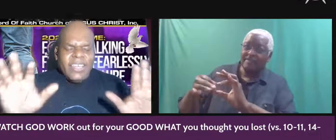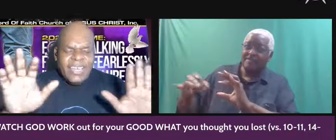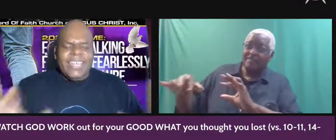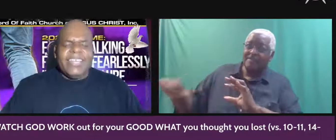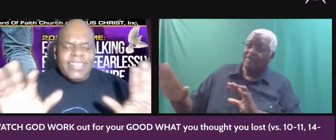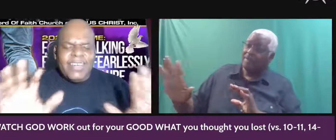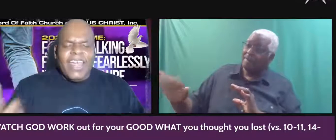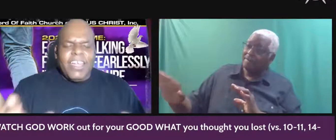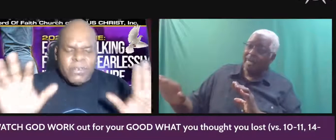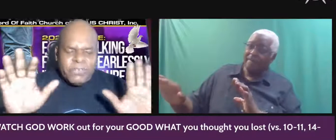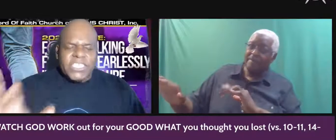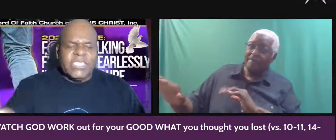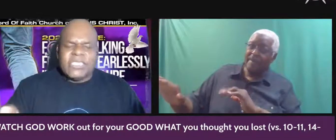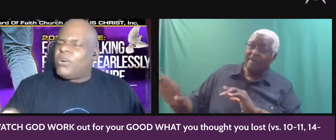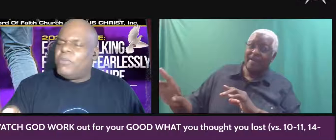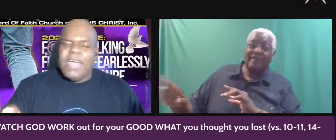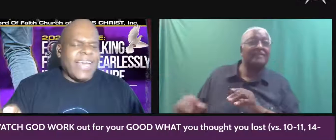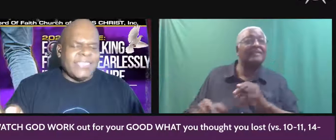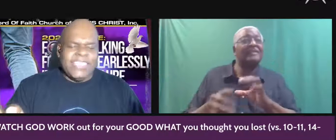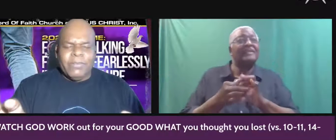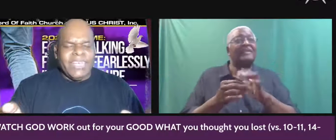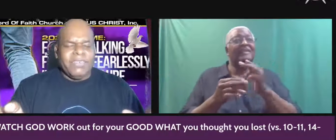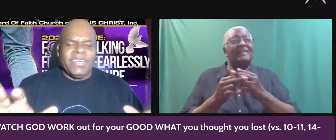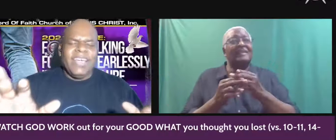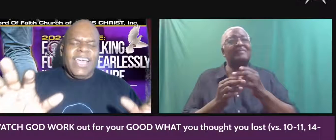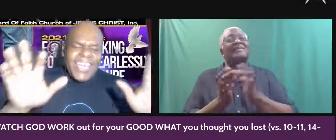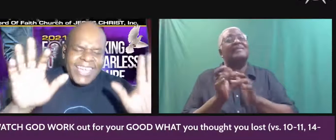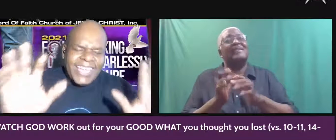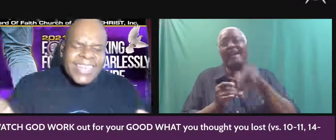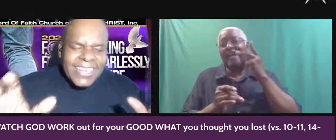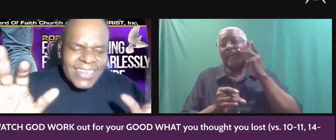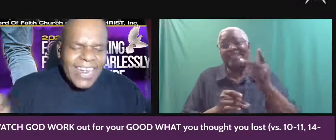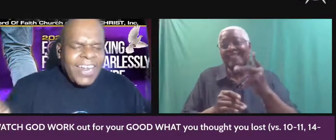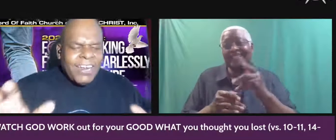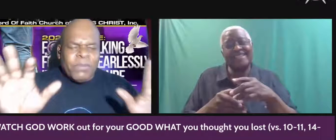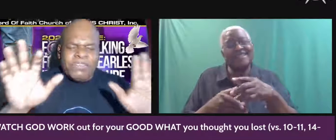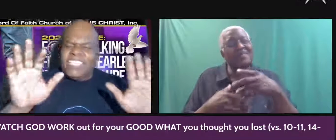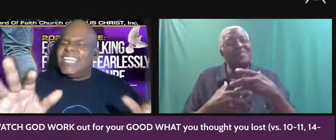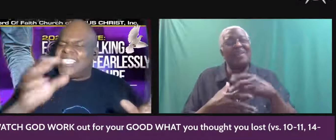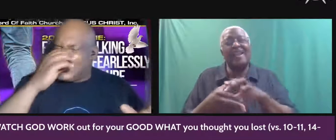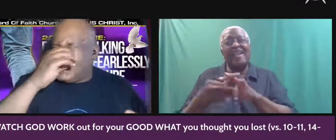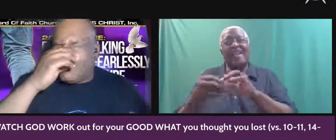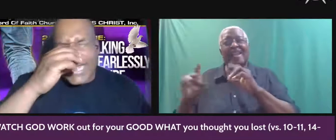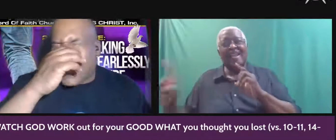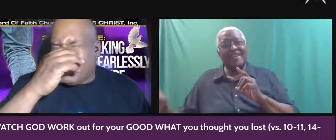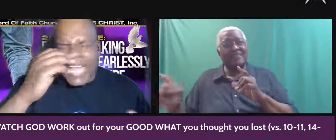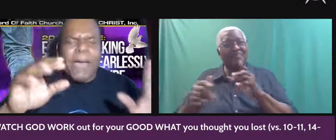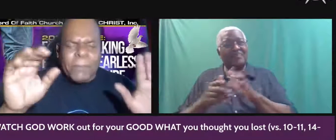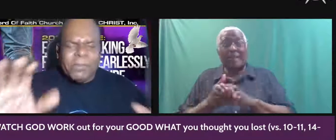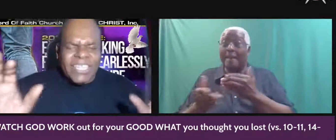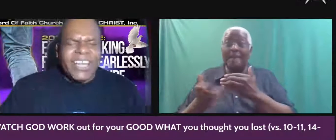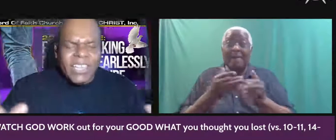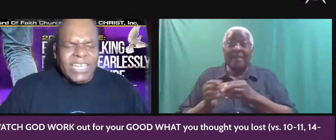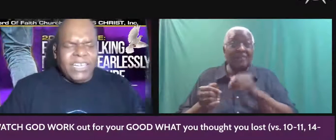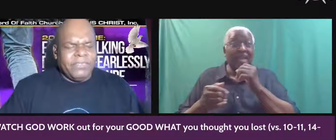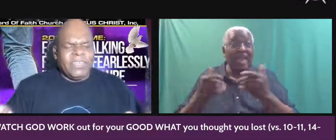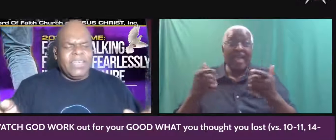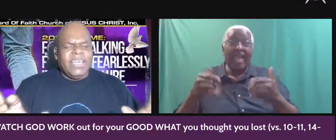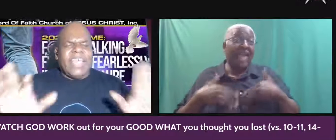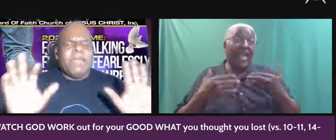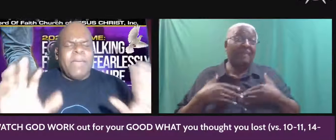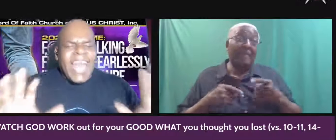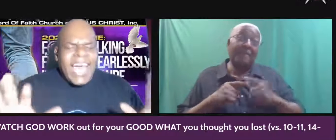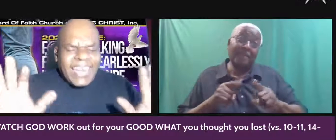God, in the name of Jesus. Oh, man, I see them leaving. In the name of Jesus. Listen, they may not be happy, but they'll